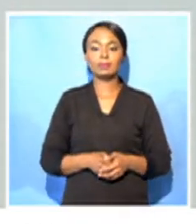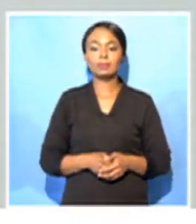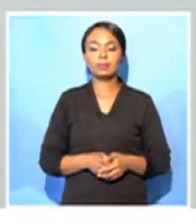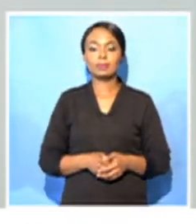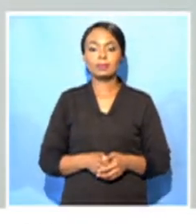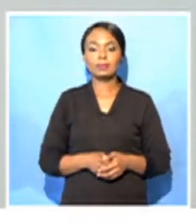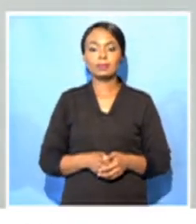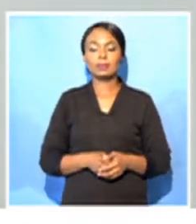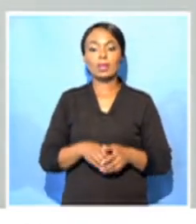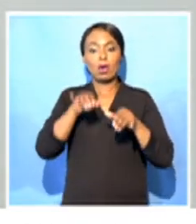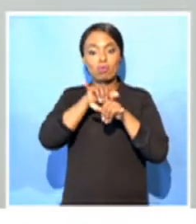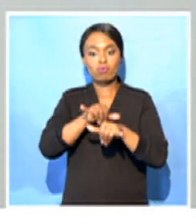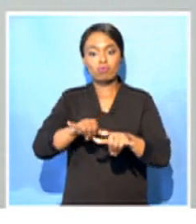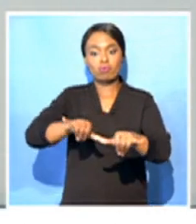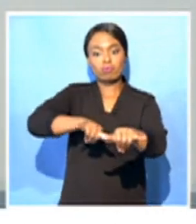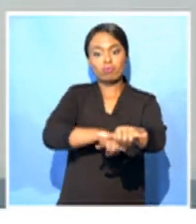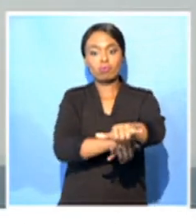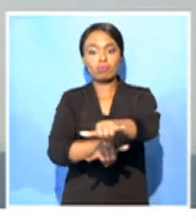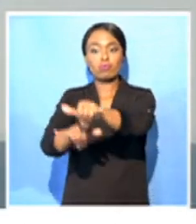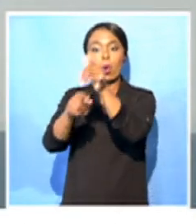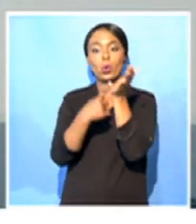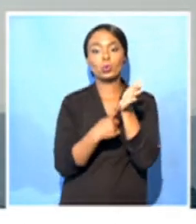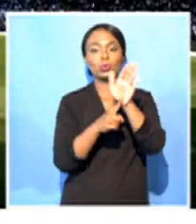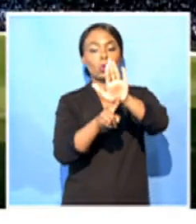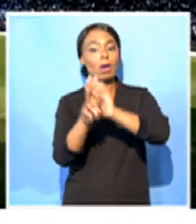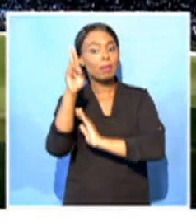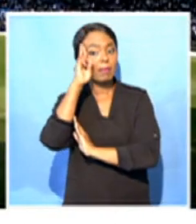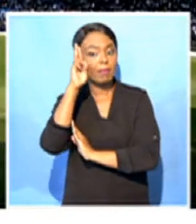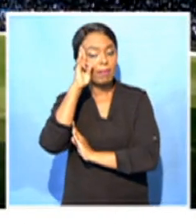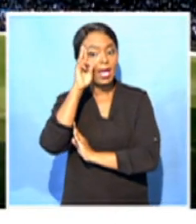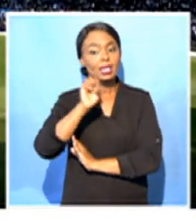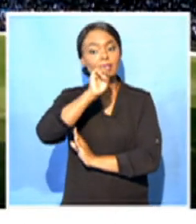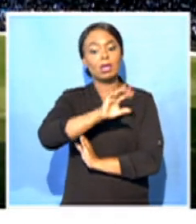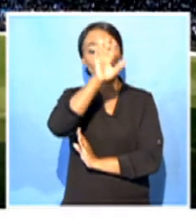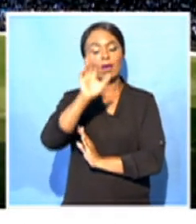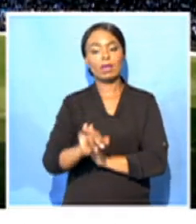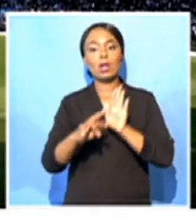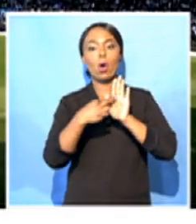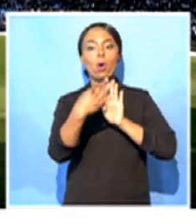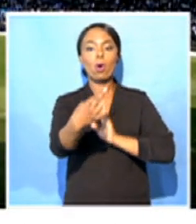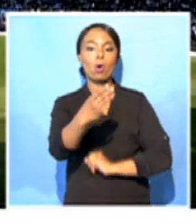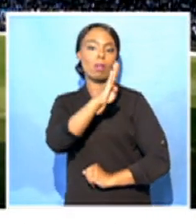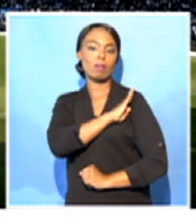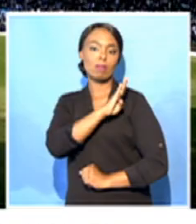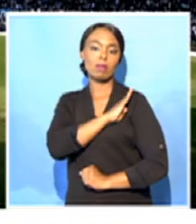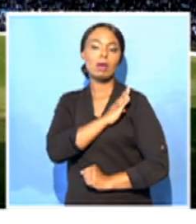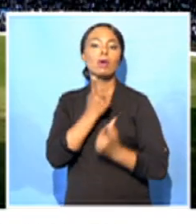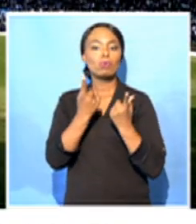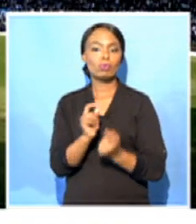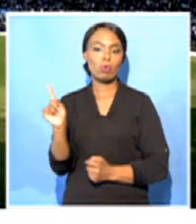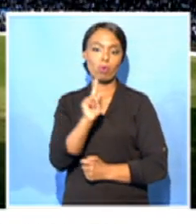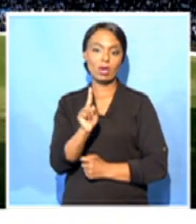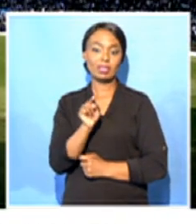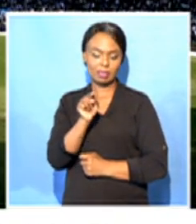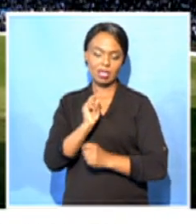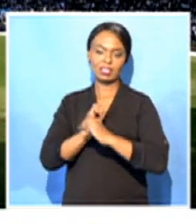The Gripen show of force is a reminder of one of the roles of the South African National Defence Force is to defend the